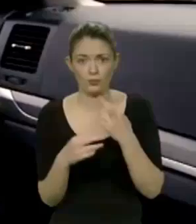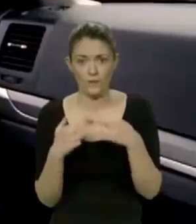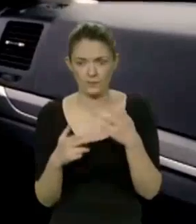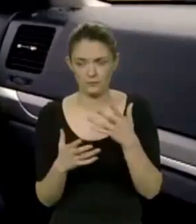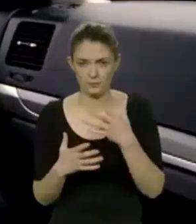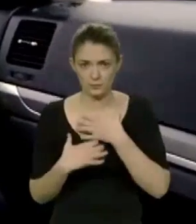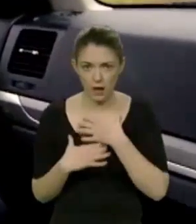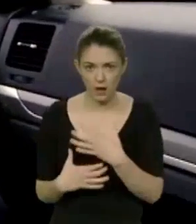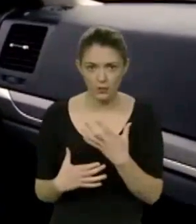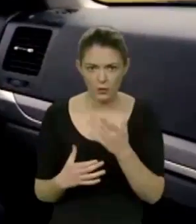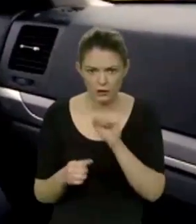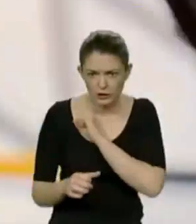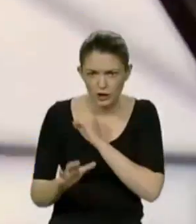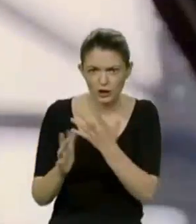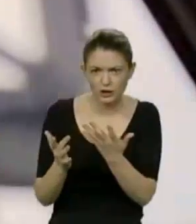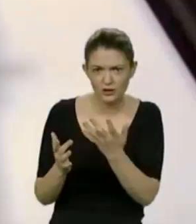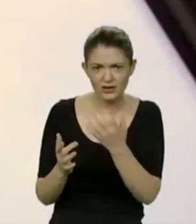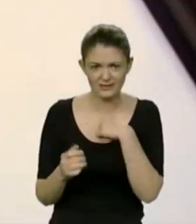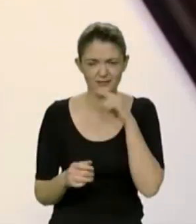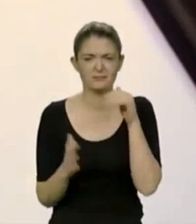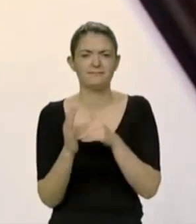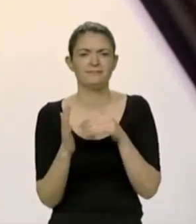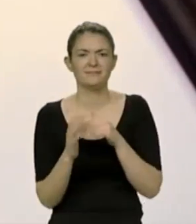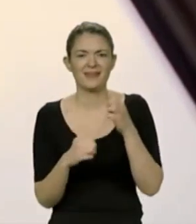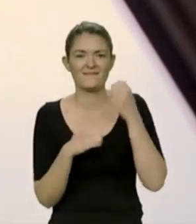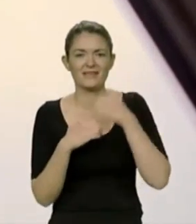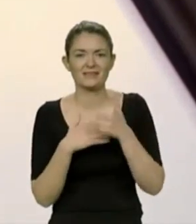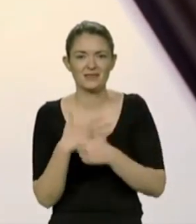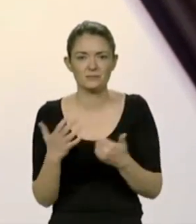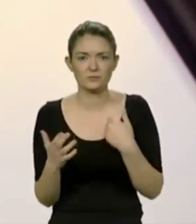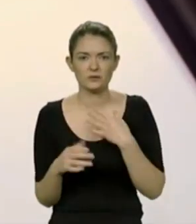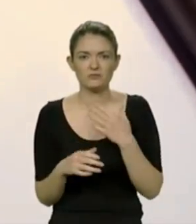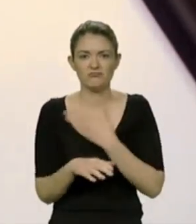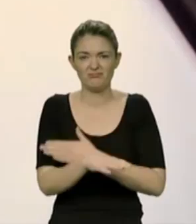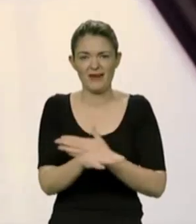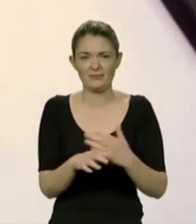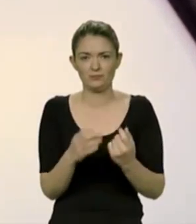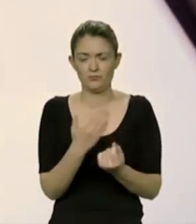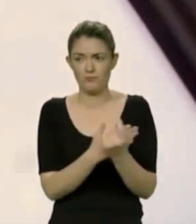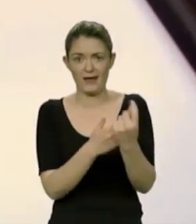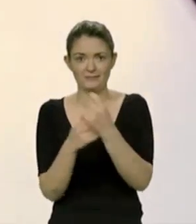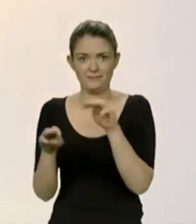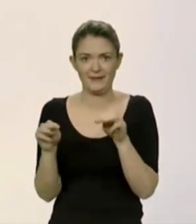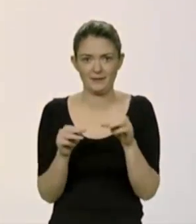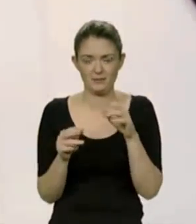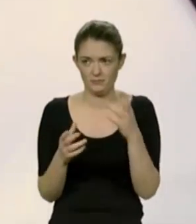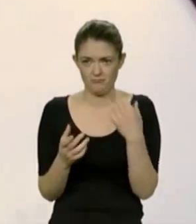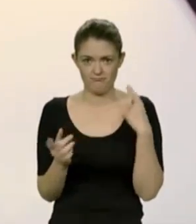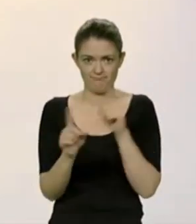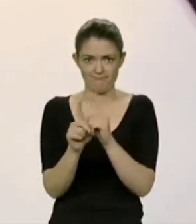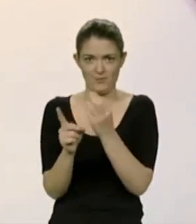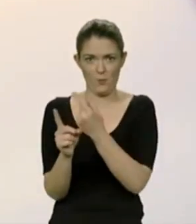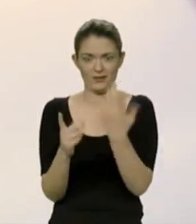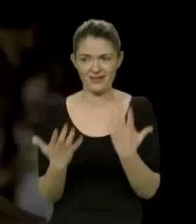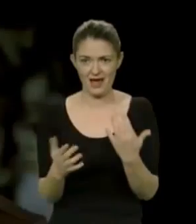end of the day, that's it. I started out with, they were just random people I came across from nowhere, and now they're family at the end of the day to me. They'll always